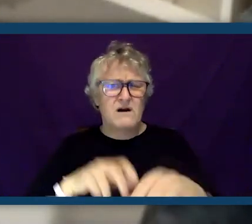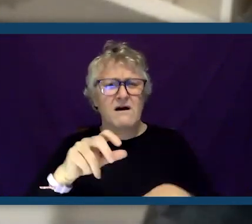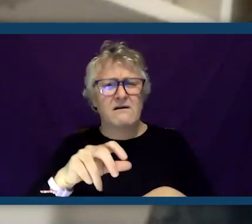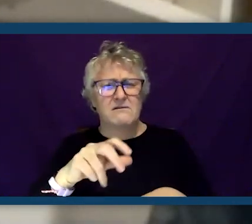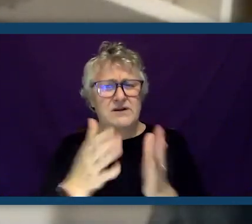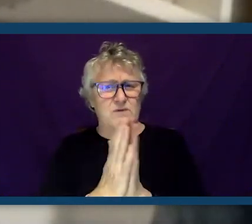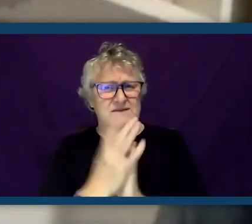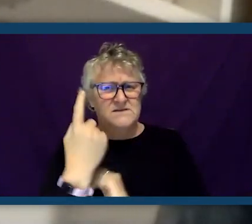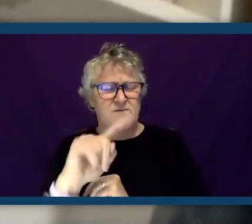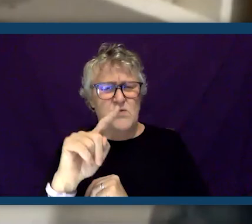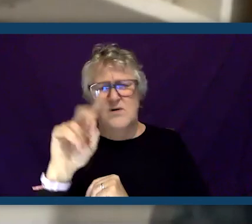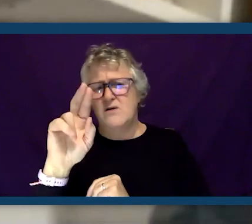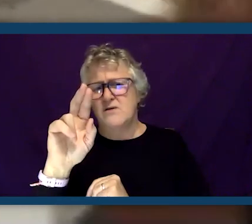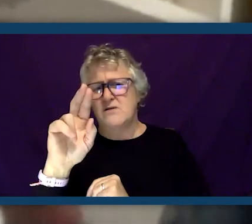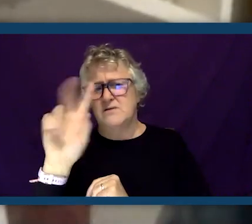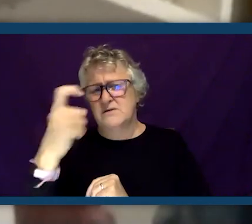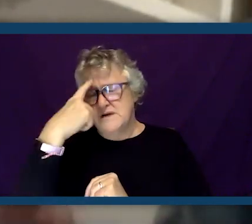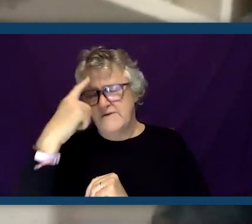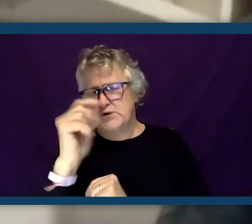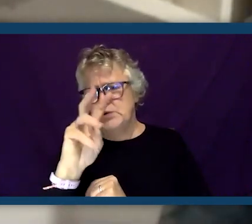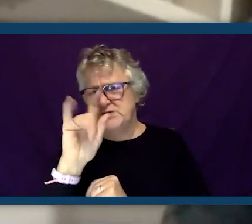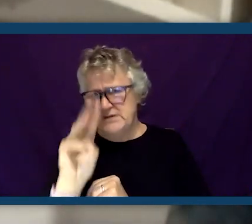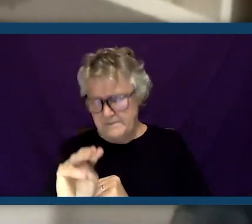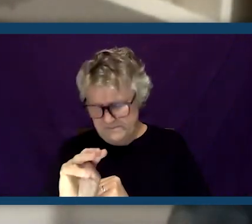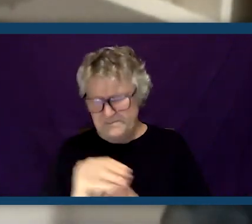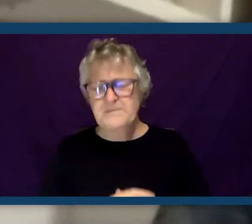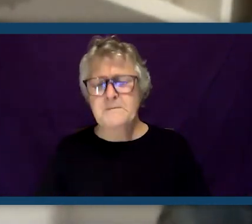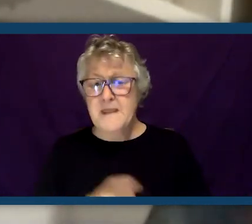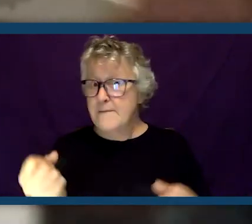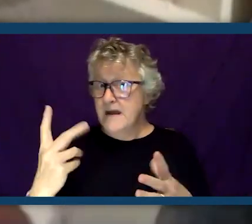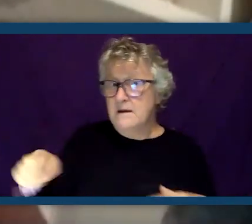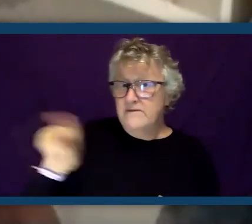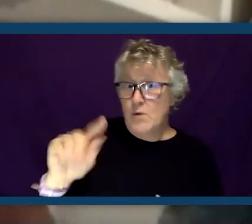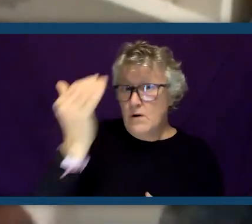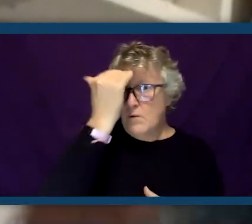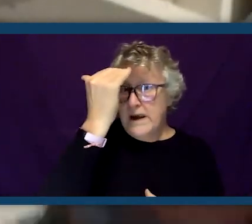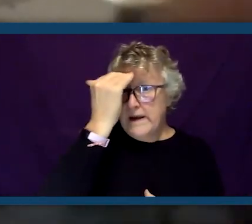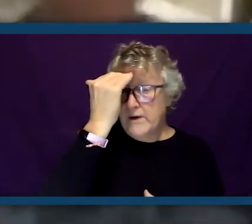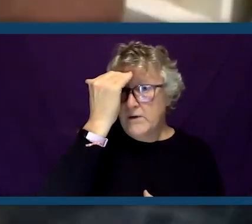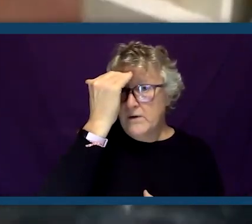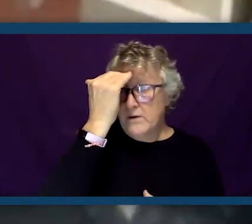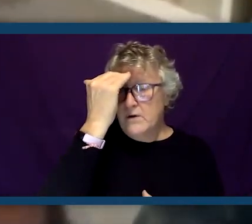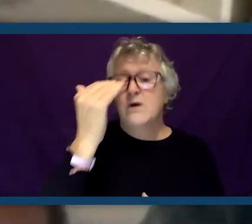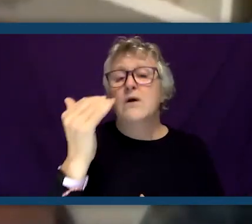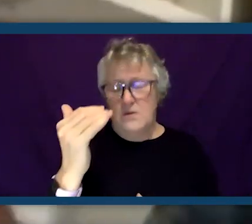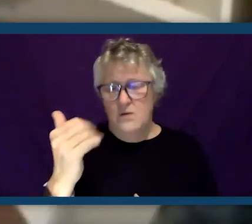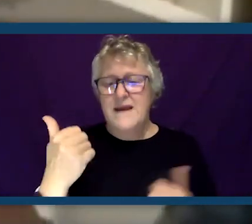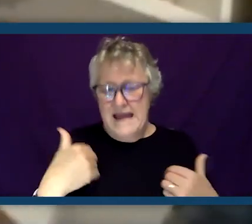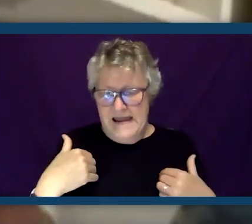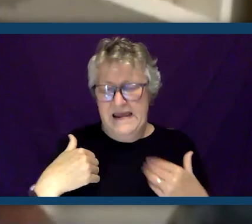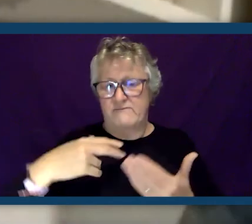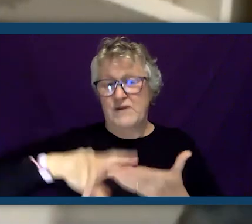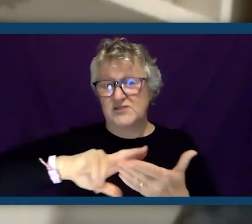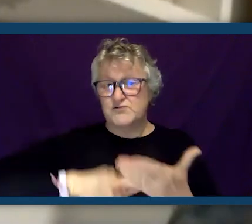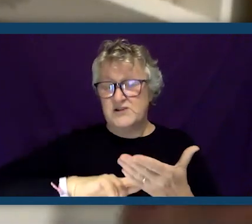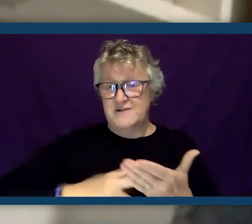power grab by those folks because, as many of you are aware, we have, a registration advantage here